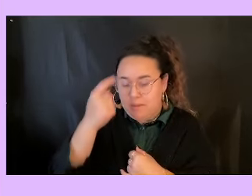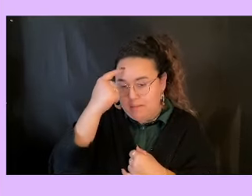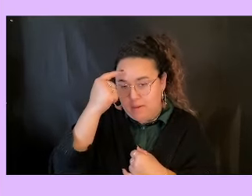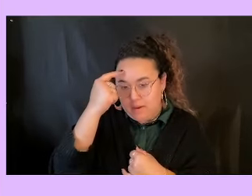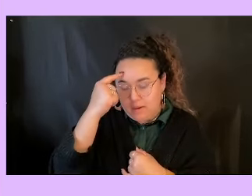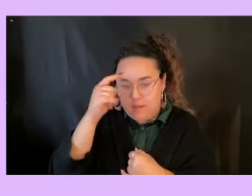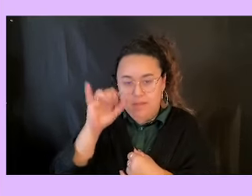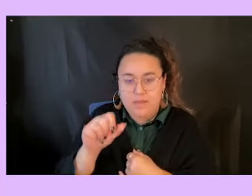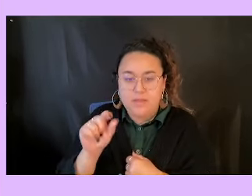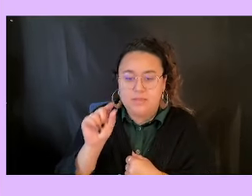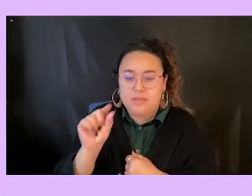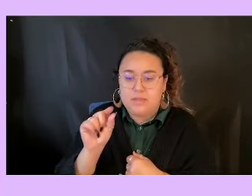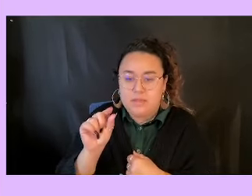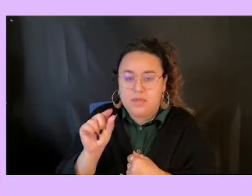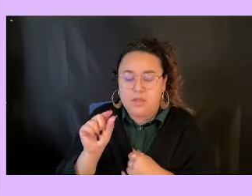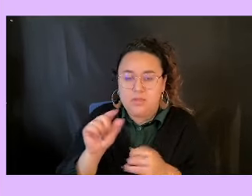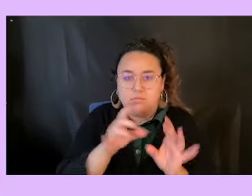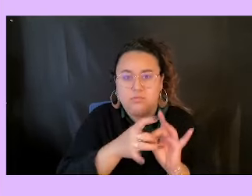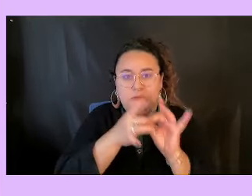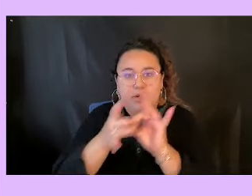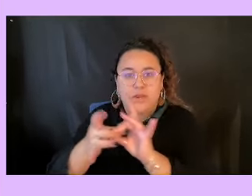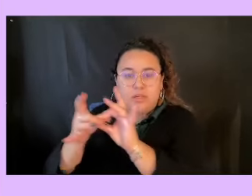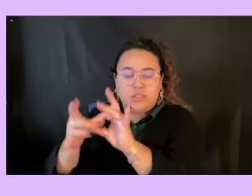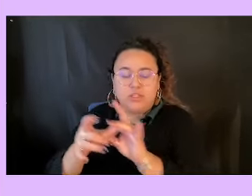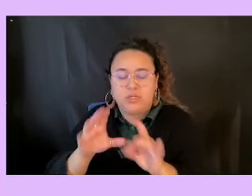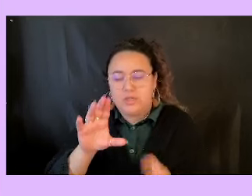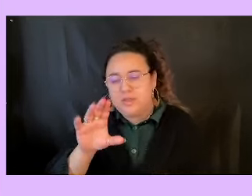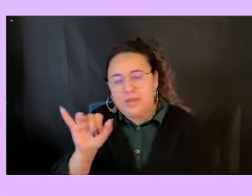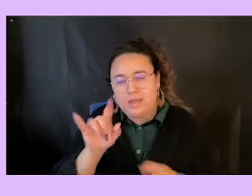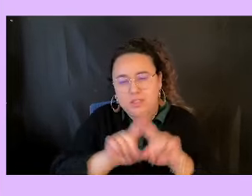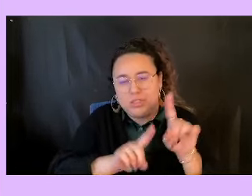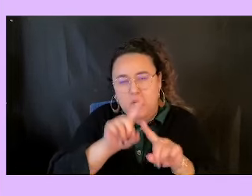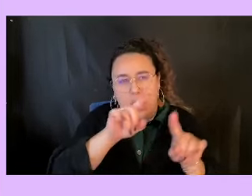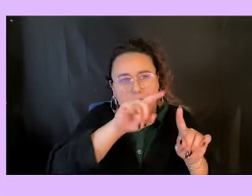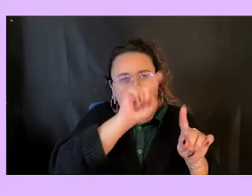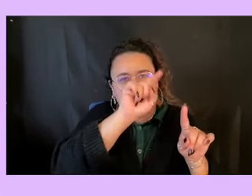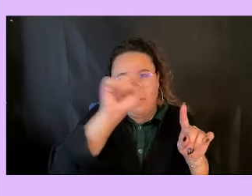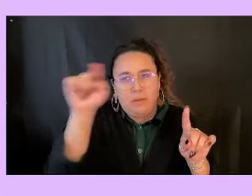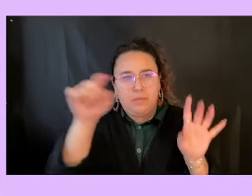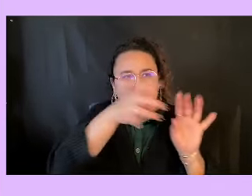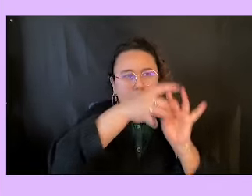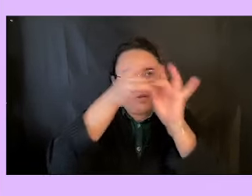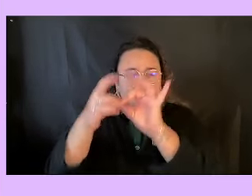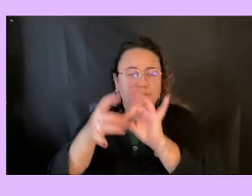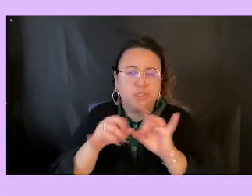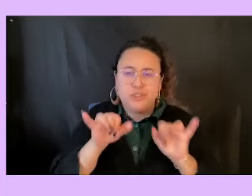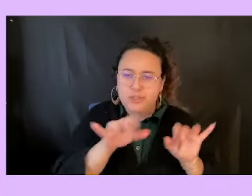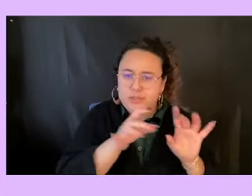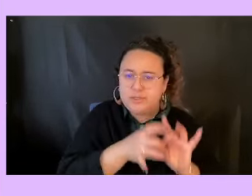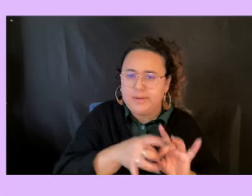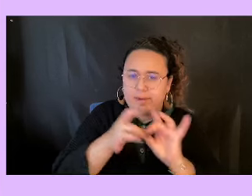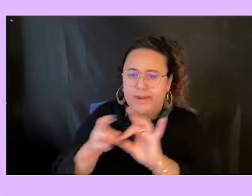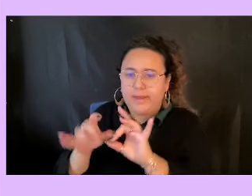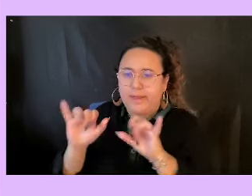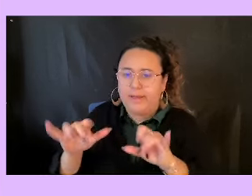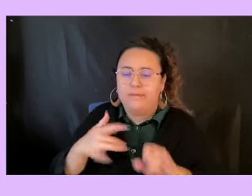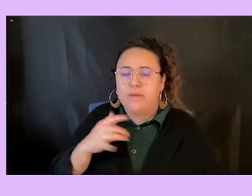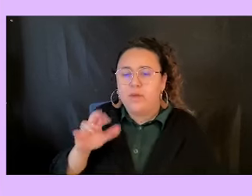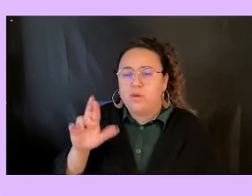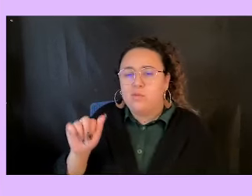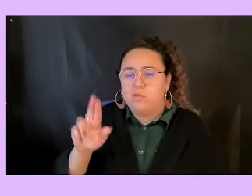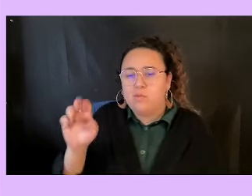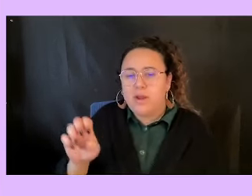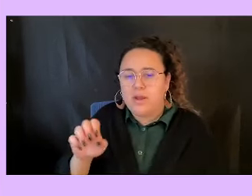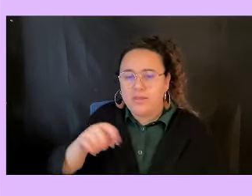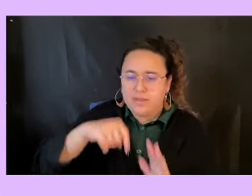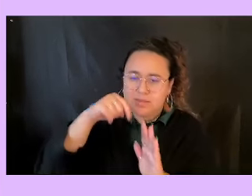little constellation in my mind. And it still feels too rare that the deep relationship